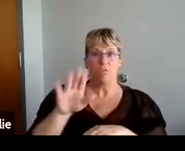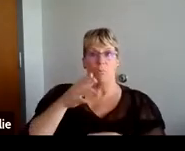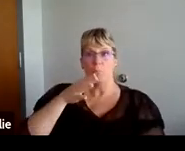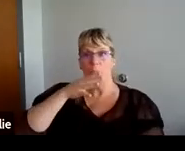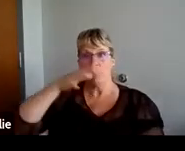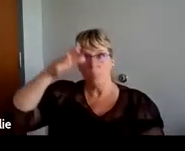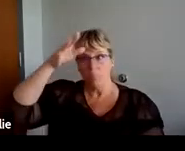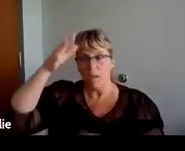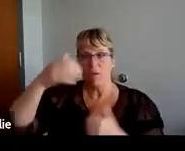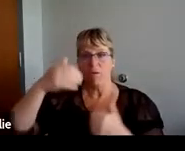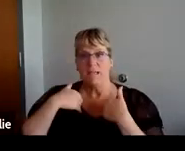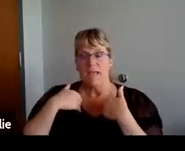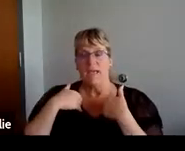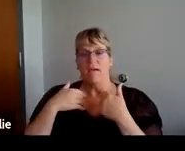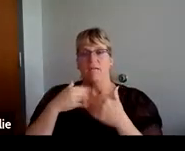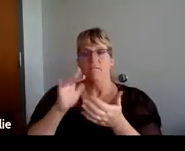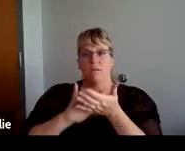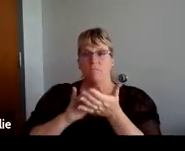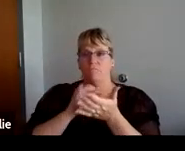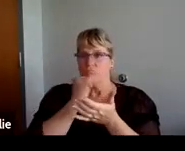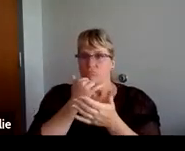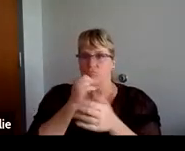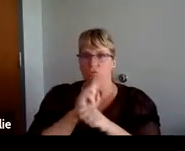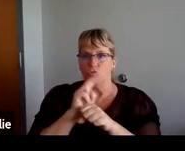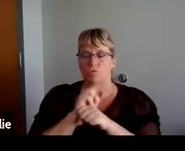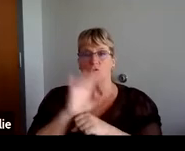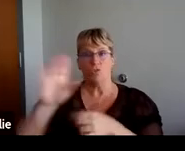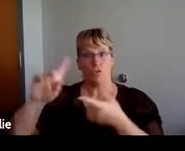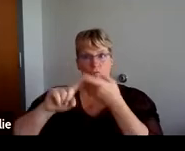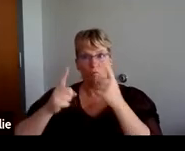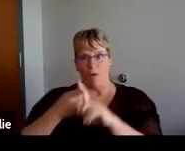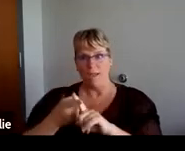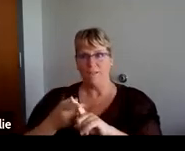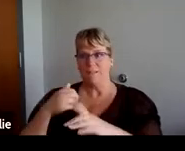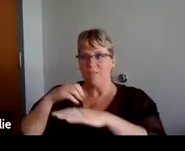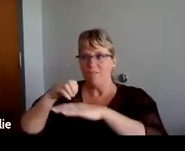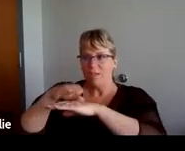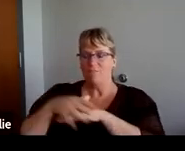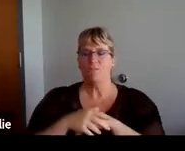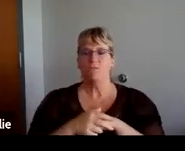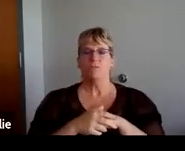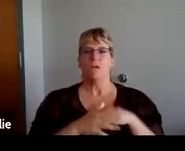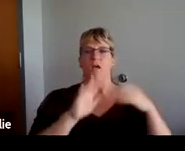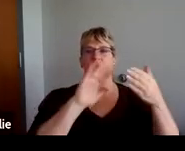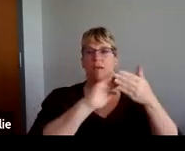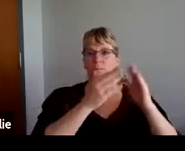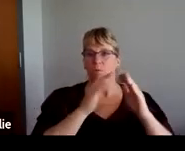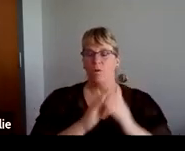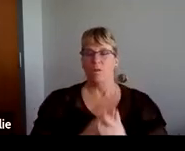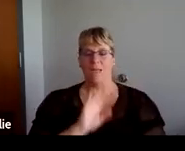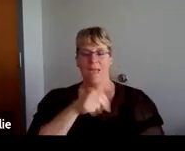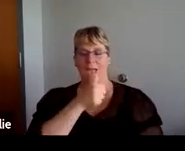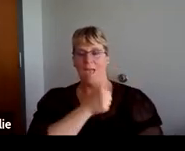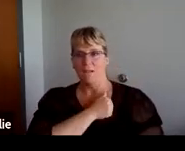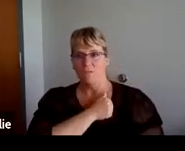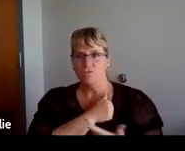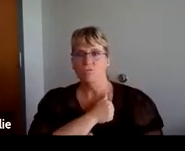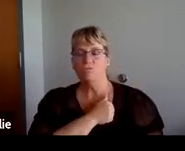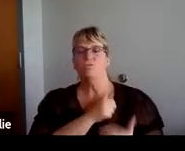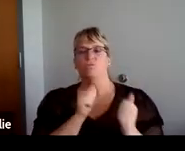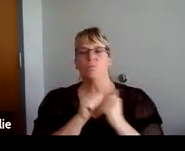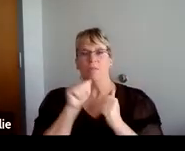use disorder, friends and peer influence, community attitudes towards substance use